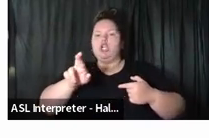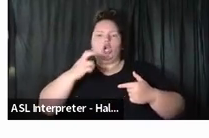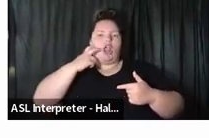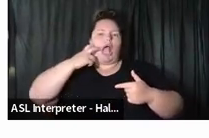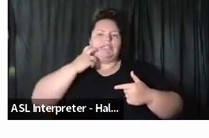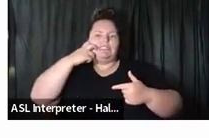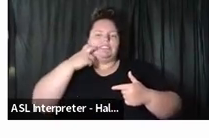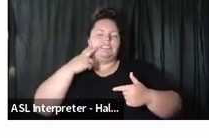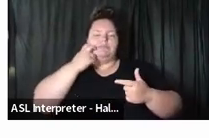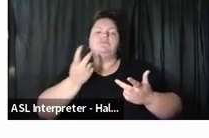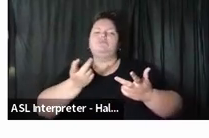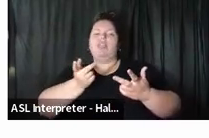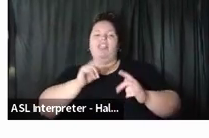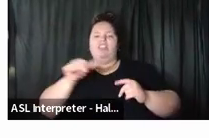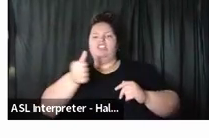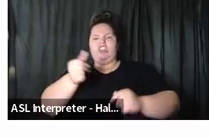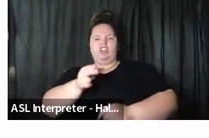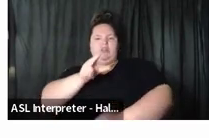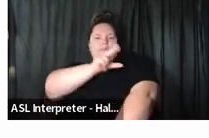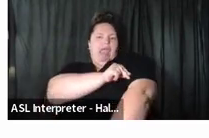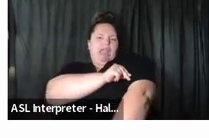as well.